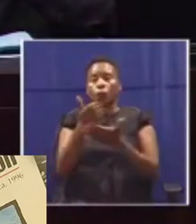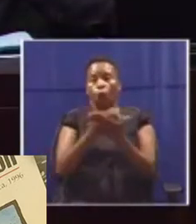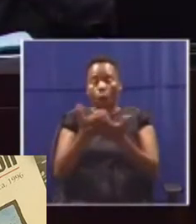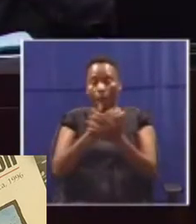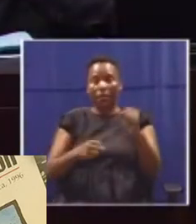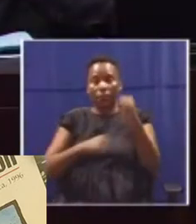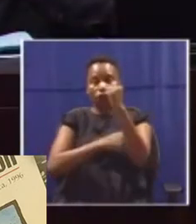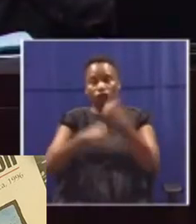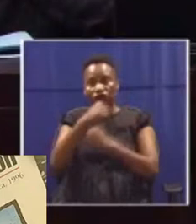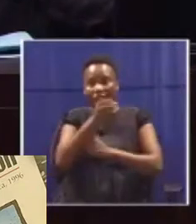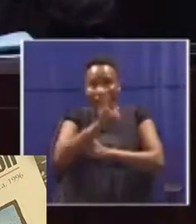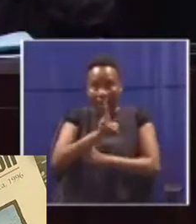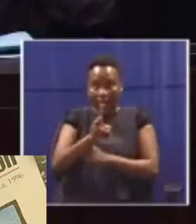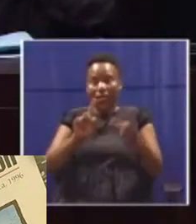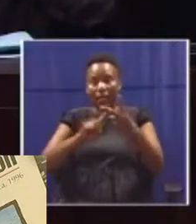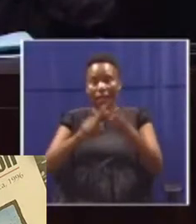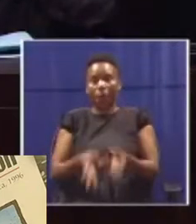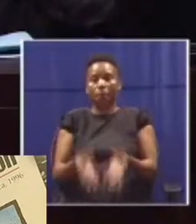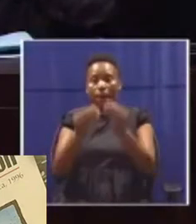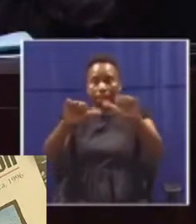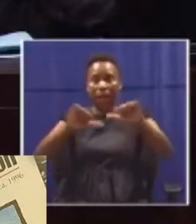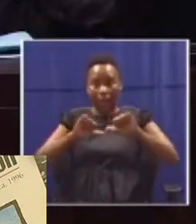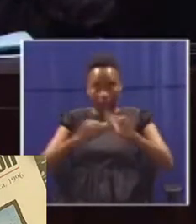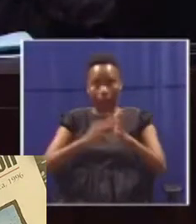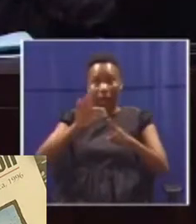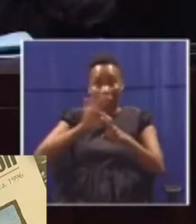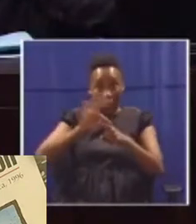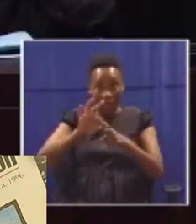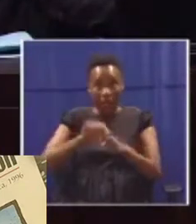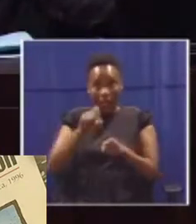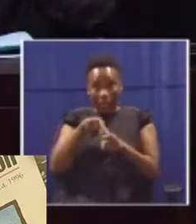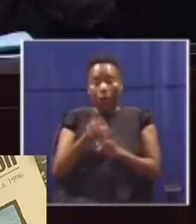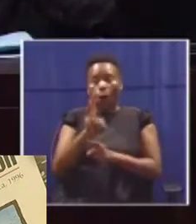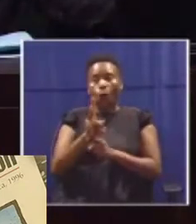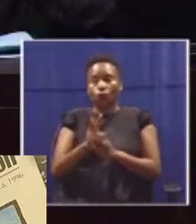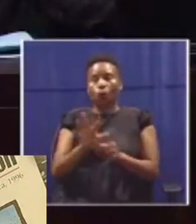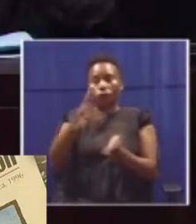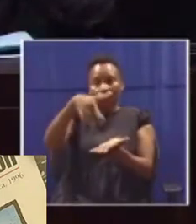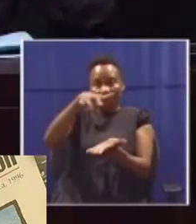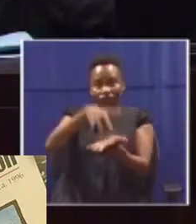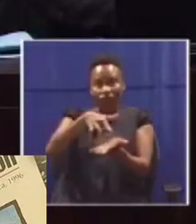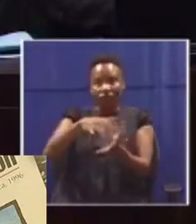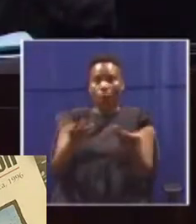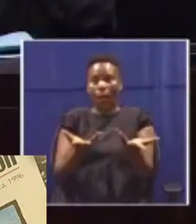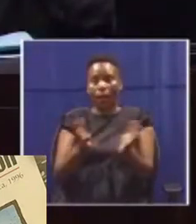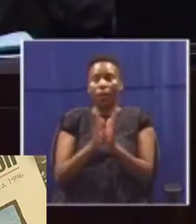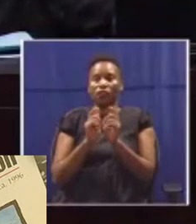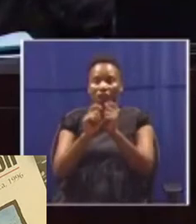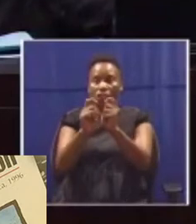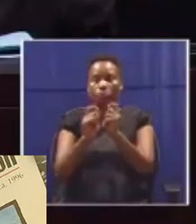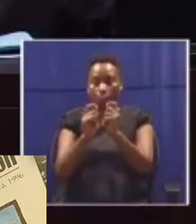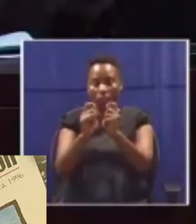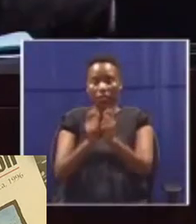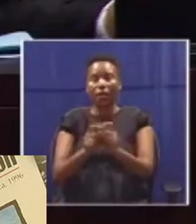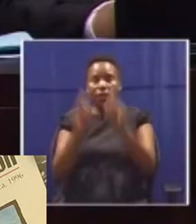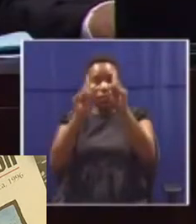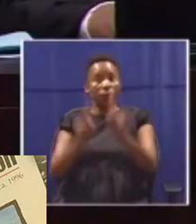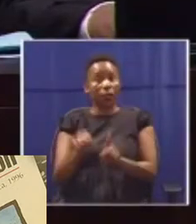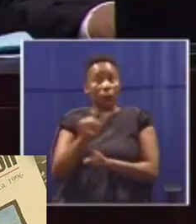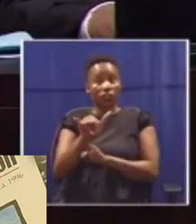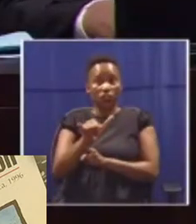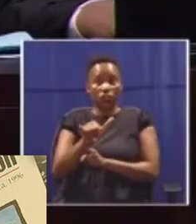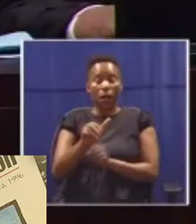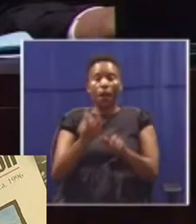restructuring and recovery plan is also centered around transport, especially commuter